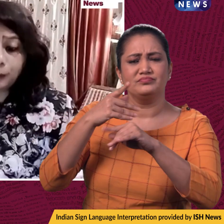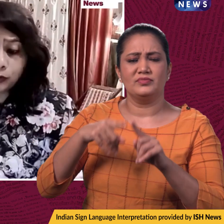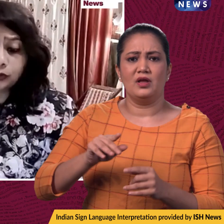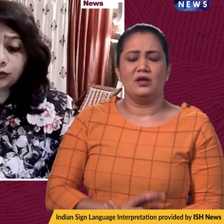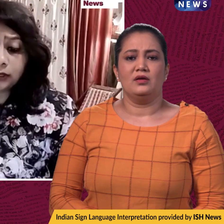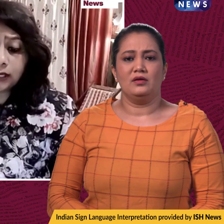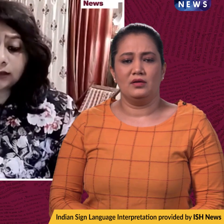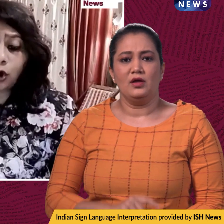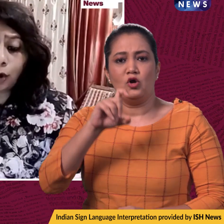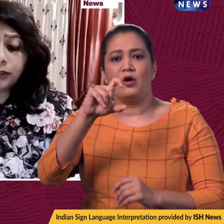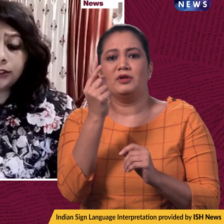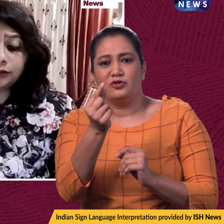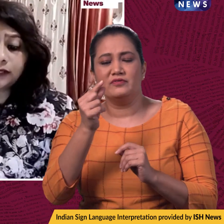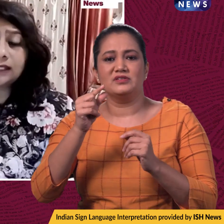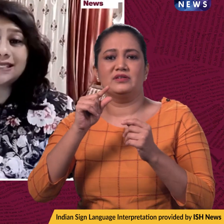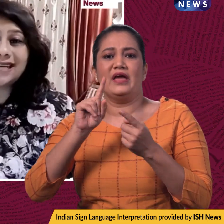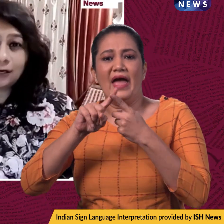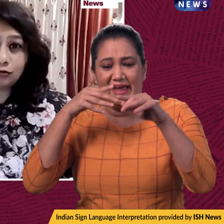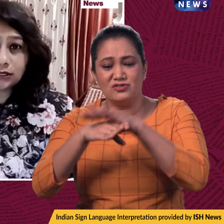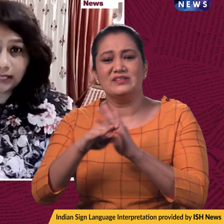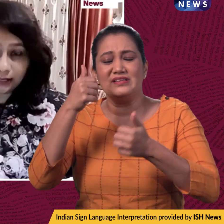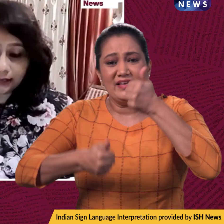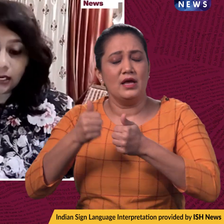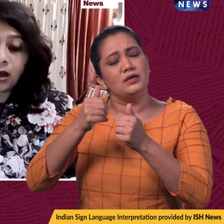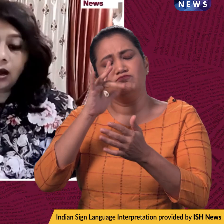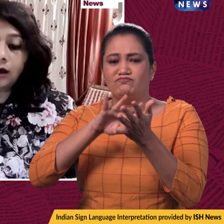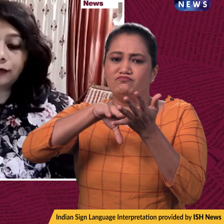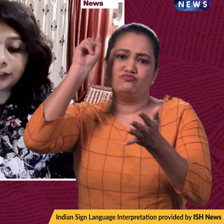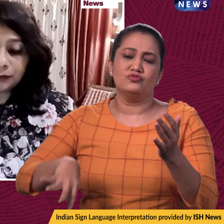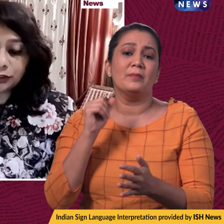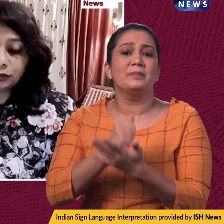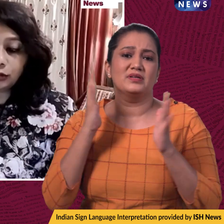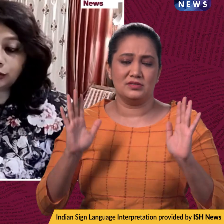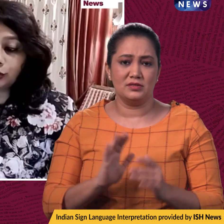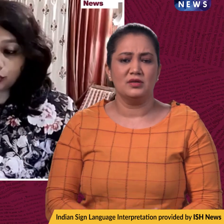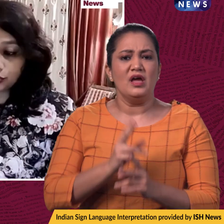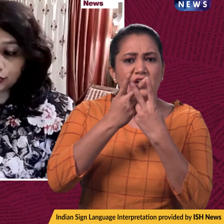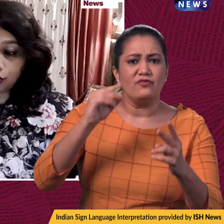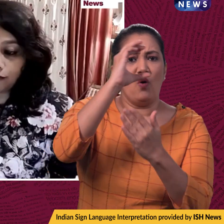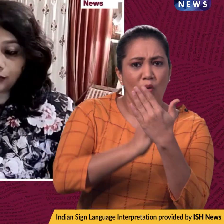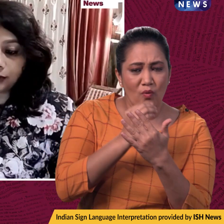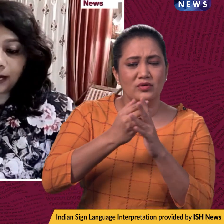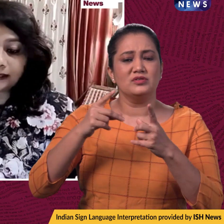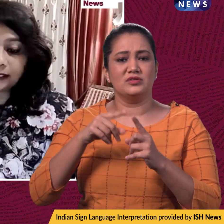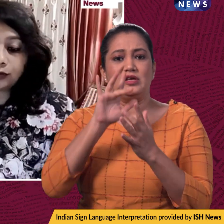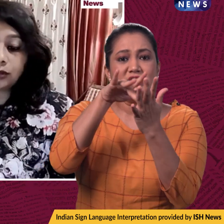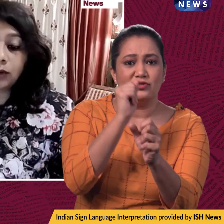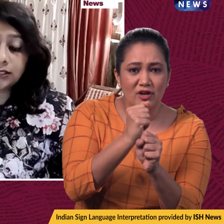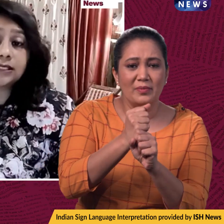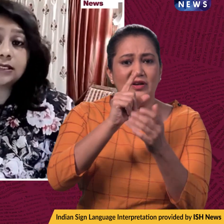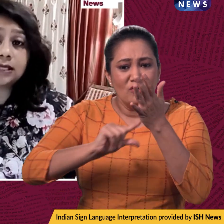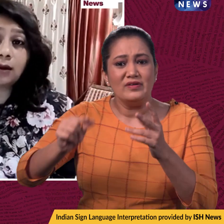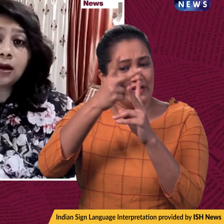the proposal to conduct common university entrance test for admission to courses offered by